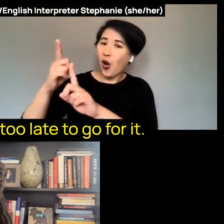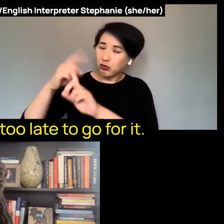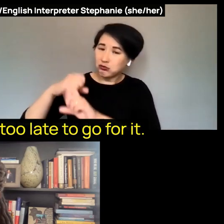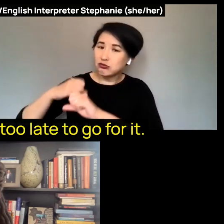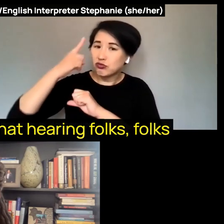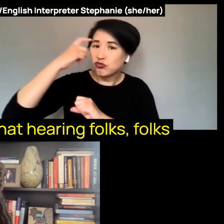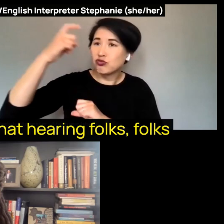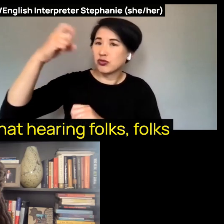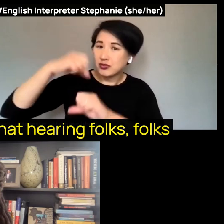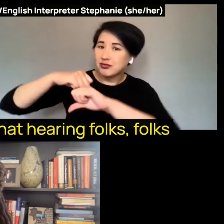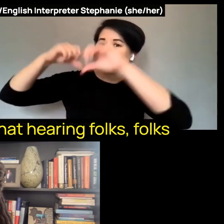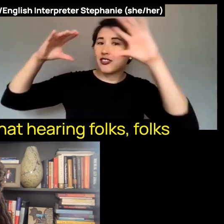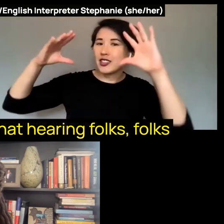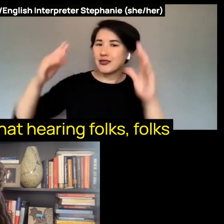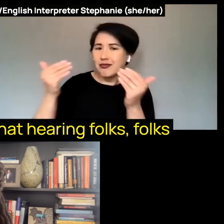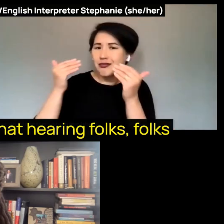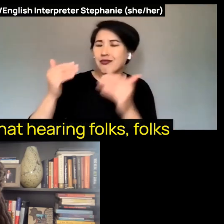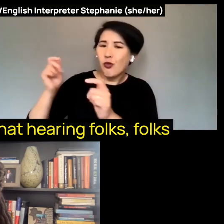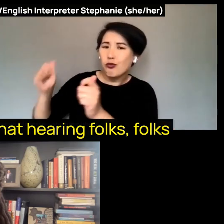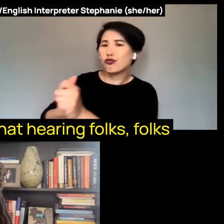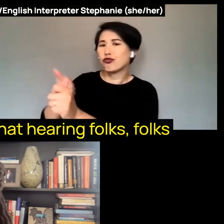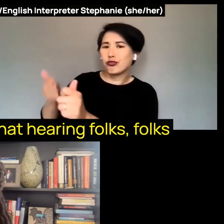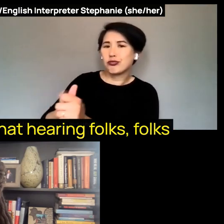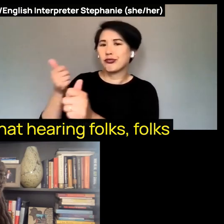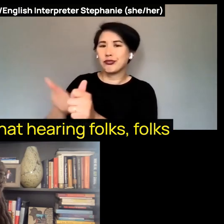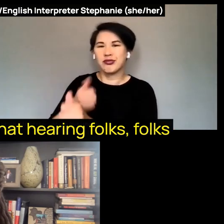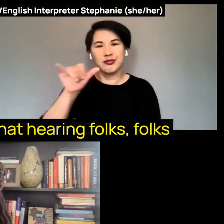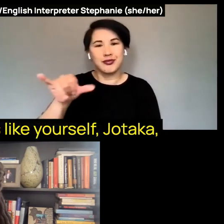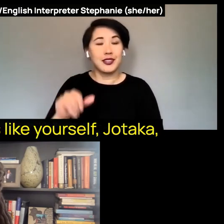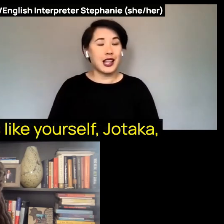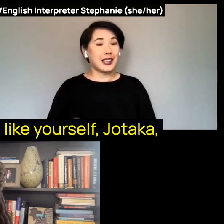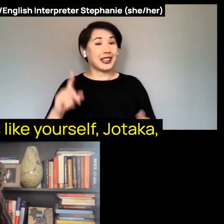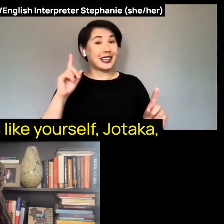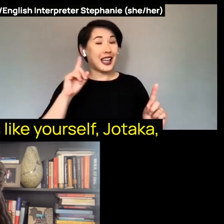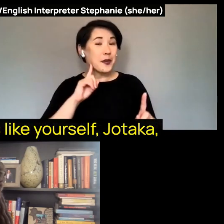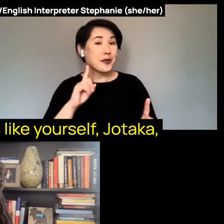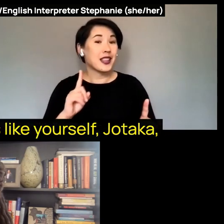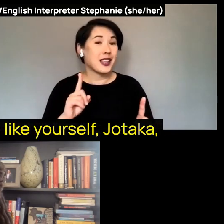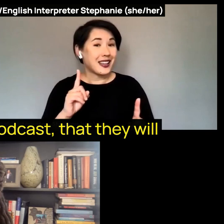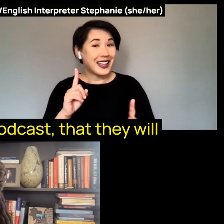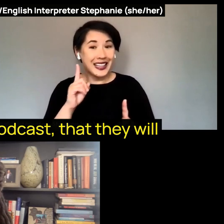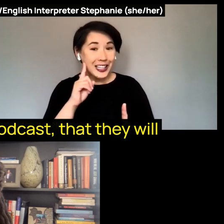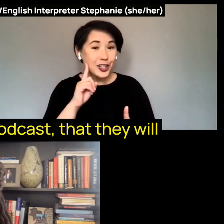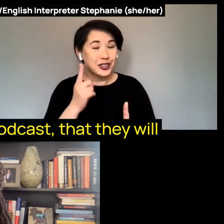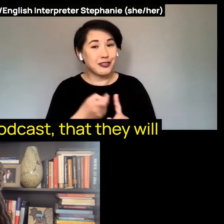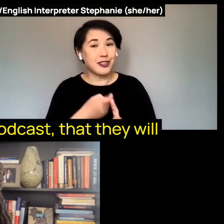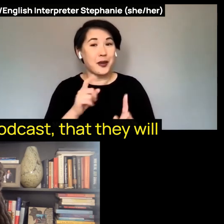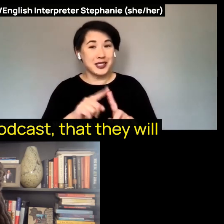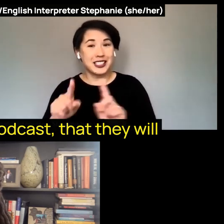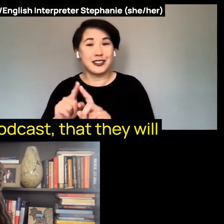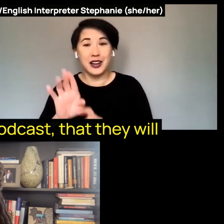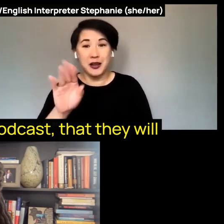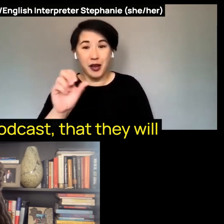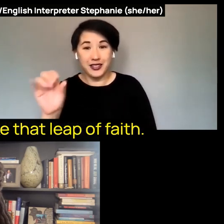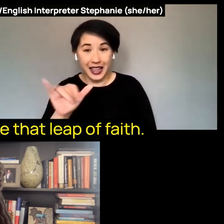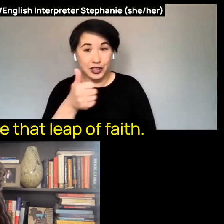to go for it. And I am hoping that hearing folks hearing from bosses like yourself, Jotaka, and others on this podcast,